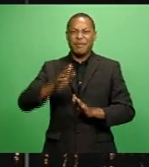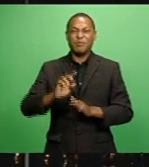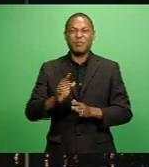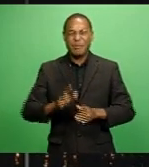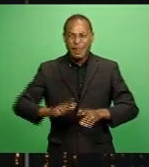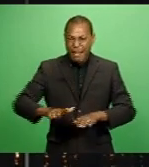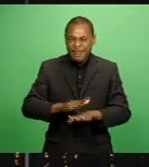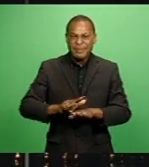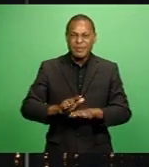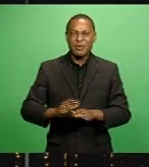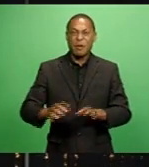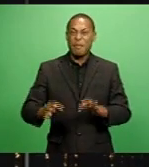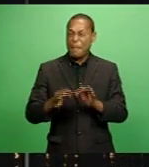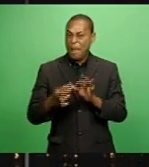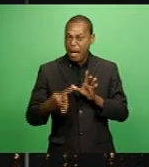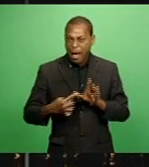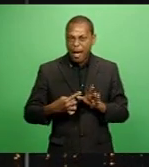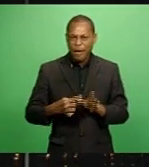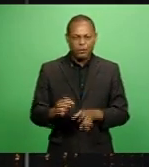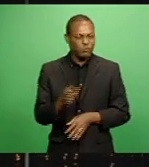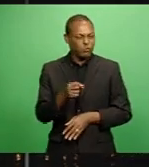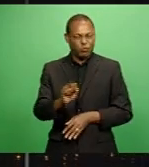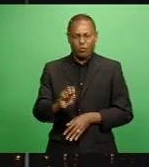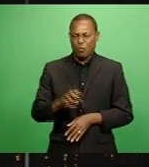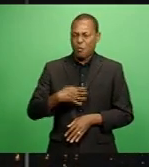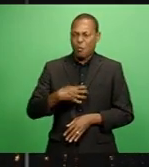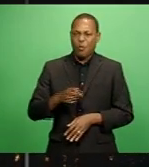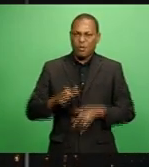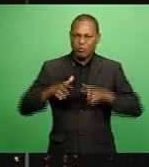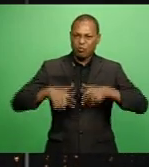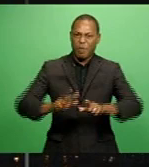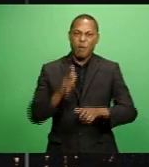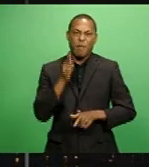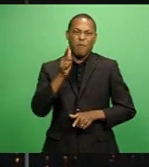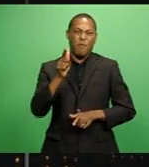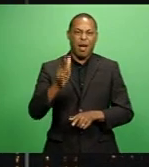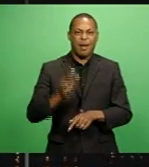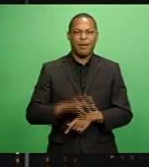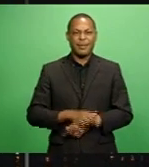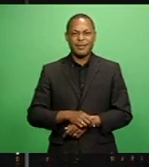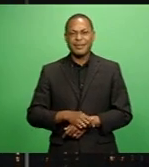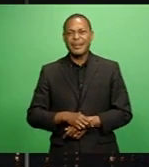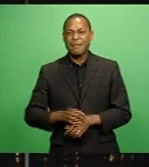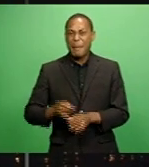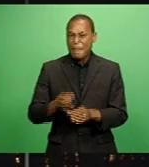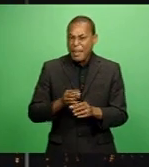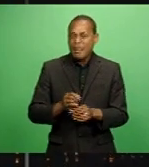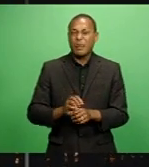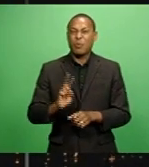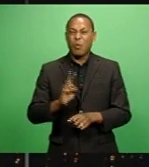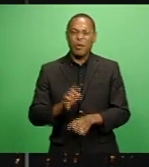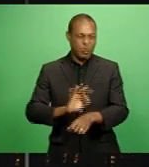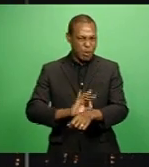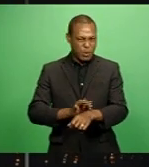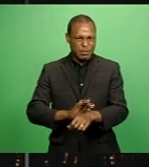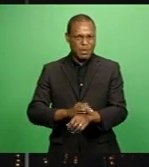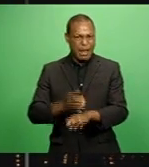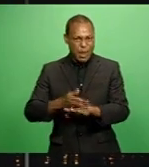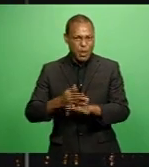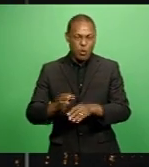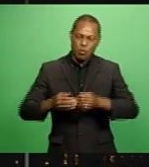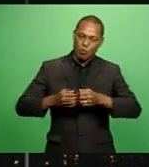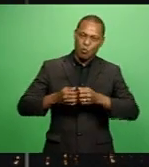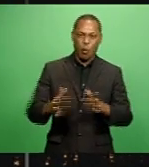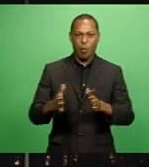they will not need to travel far for medical services as the new Navosa Subdivisional Hospital is now officially